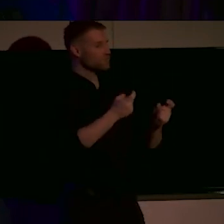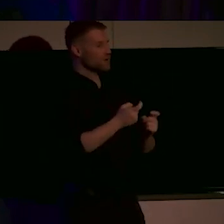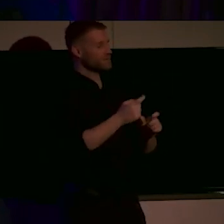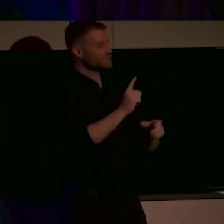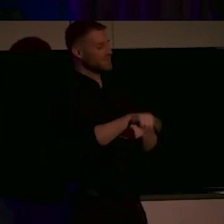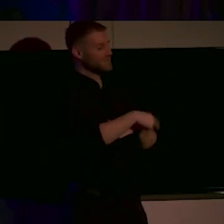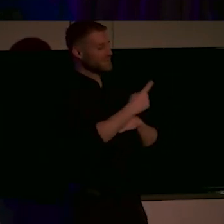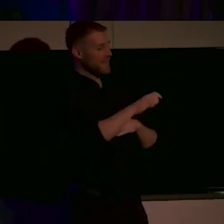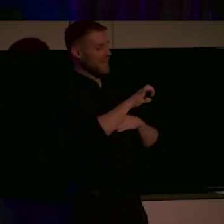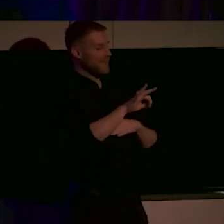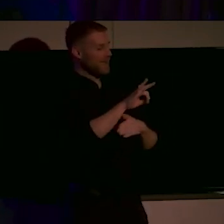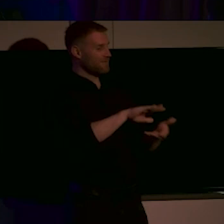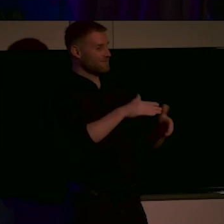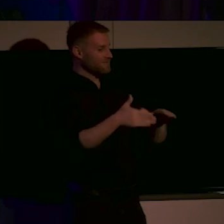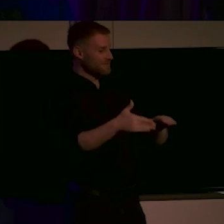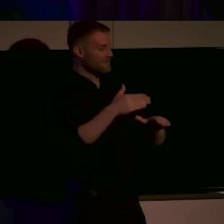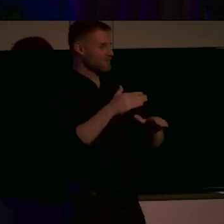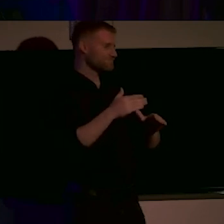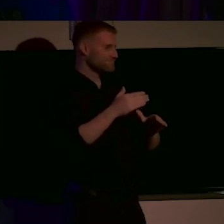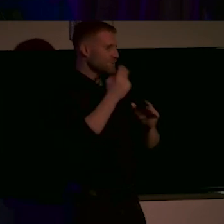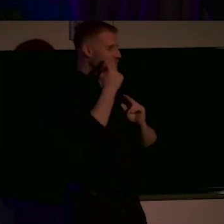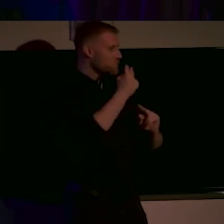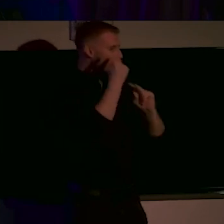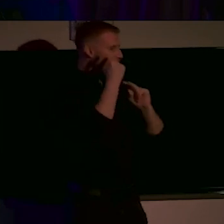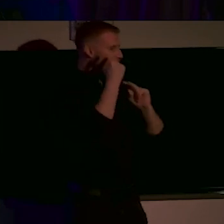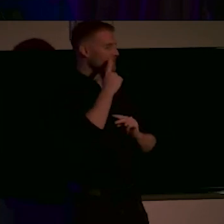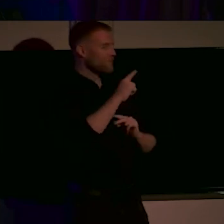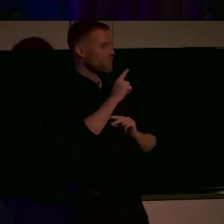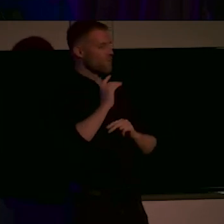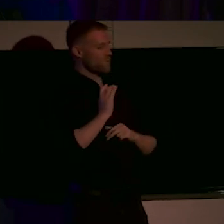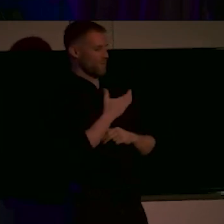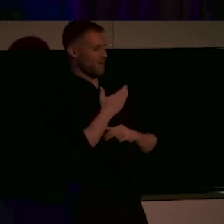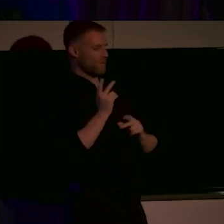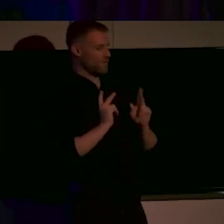moment of remembrance for our people I hope you guys